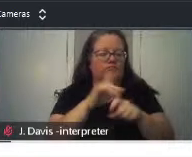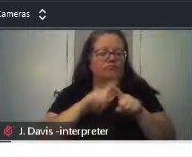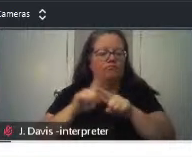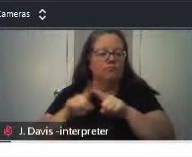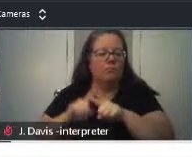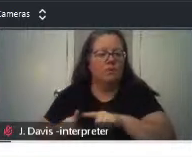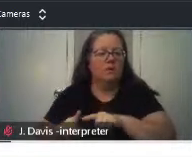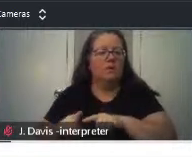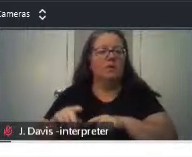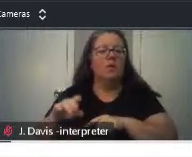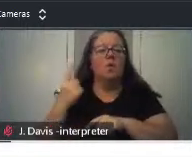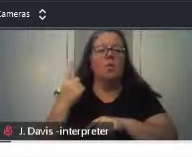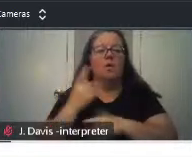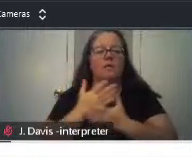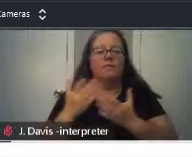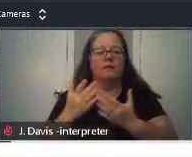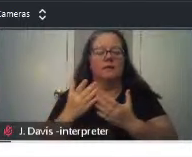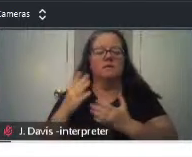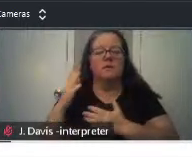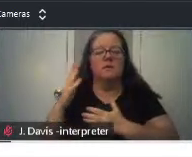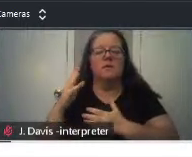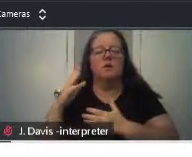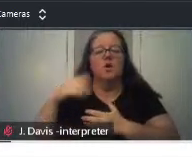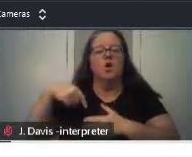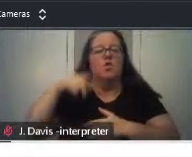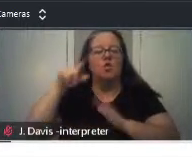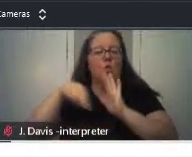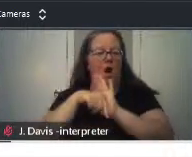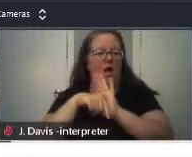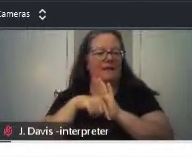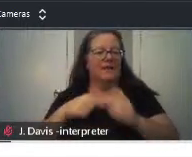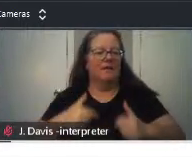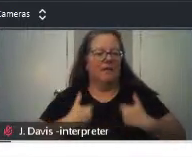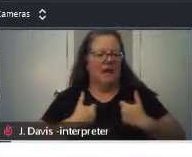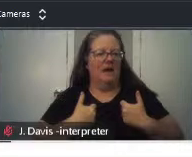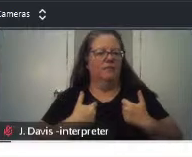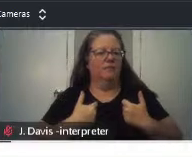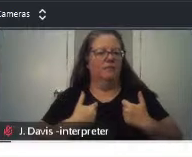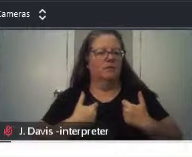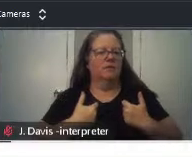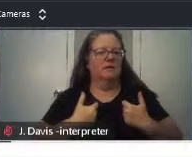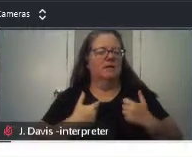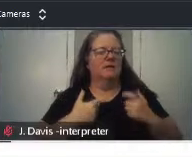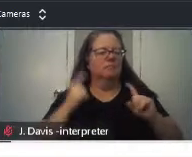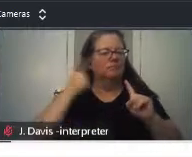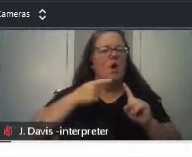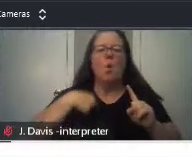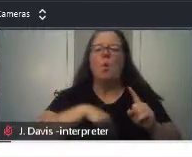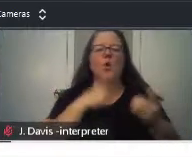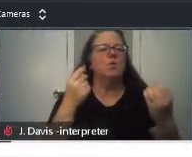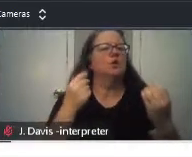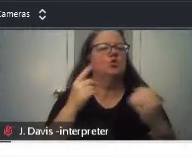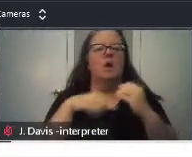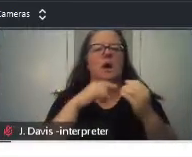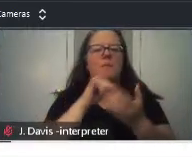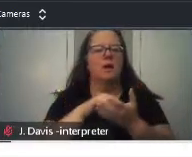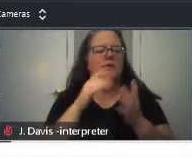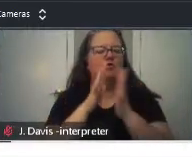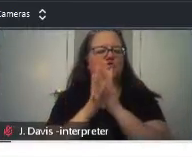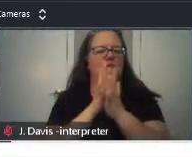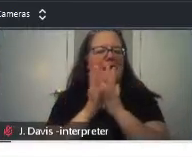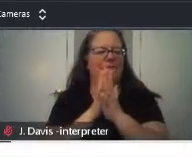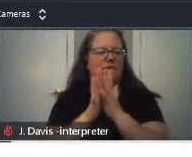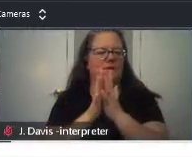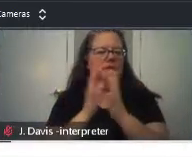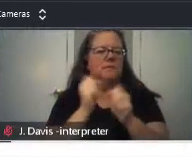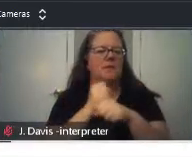the quality of life issues is having a safe street to live on, and what can we do and what can be done by our traffic division to make